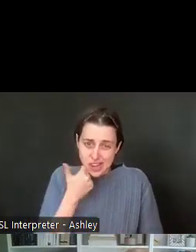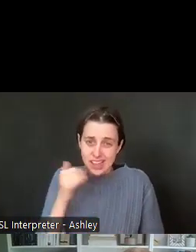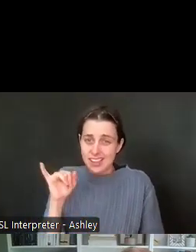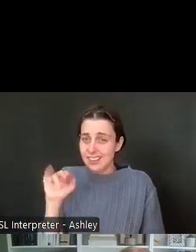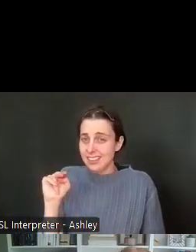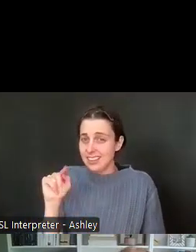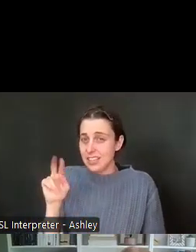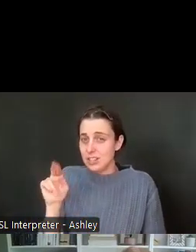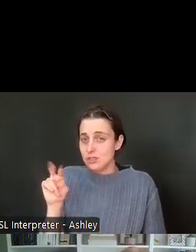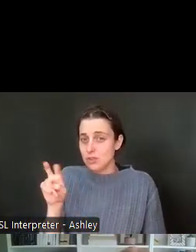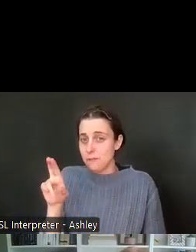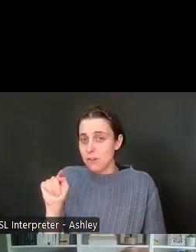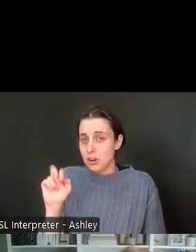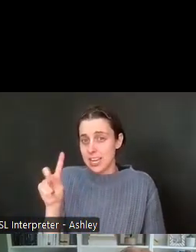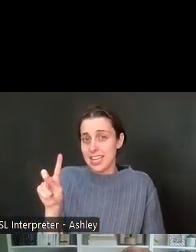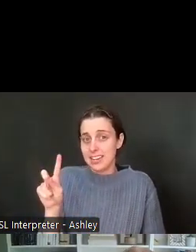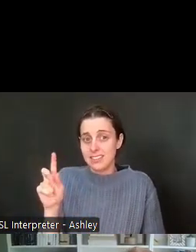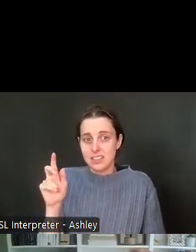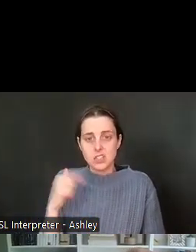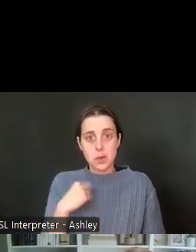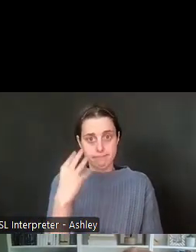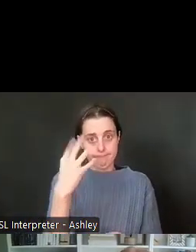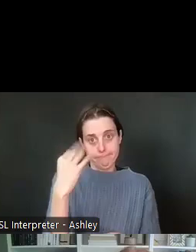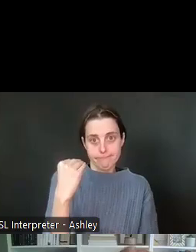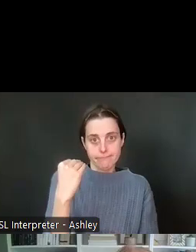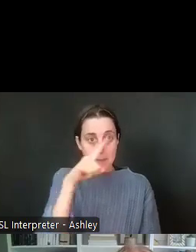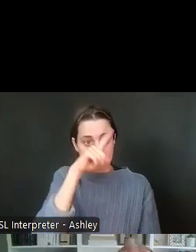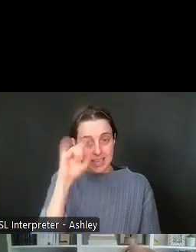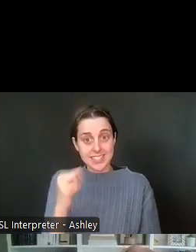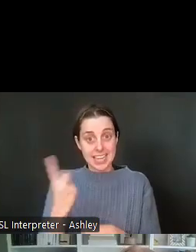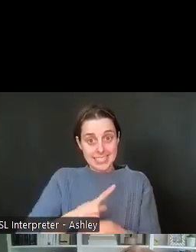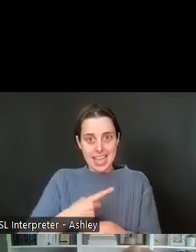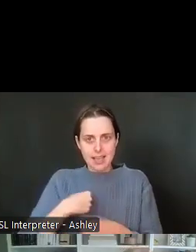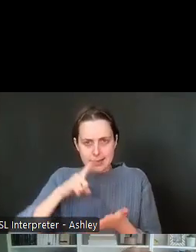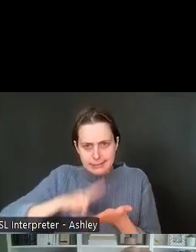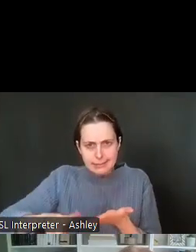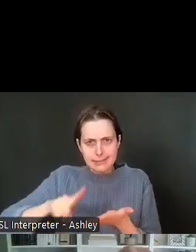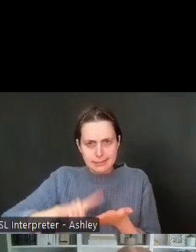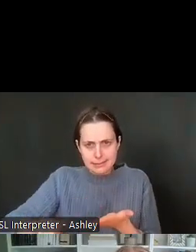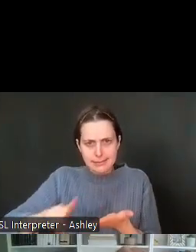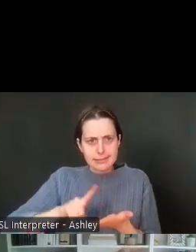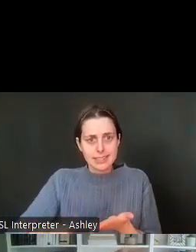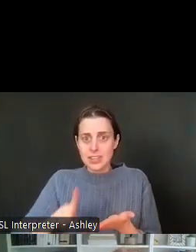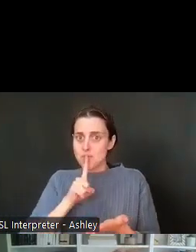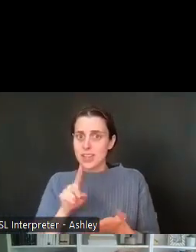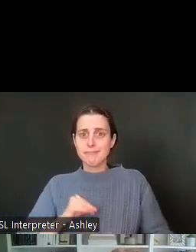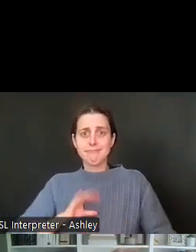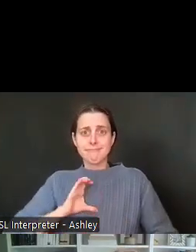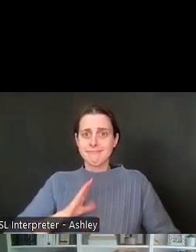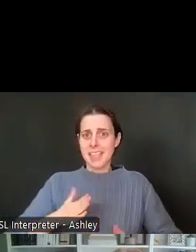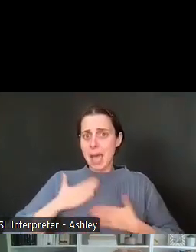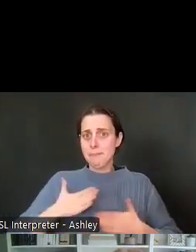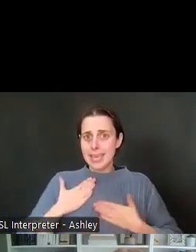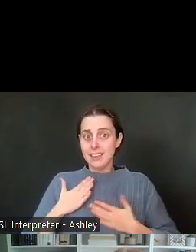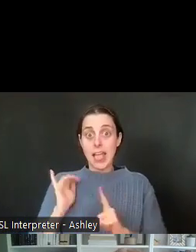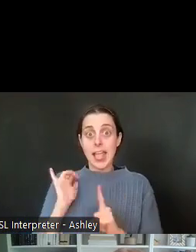whole day researching conflict. I was knee deep in data. I could not have been happier. That's work-life